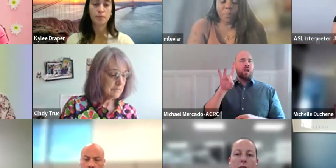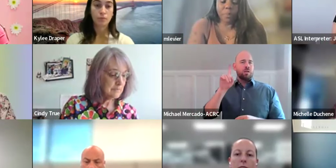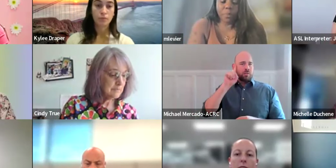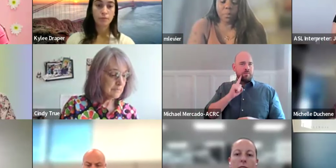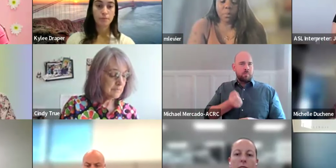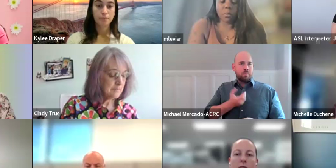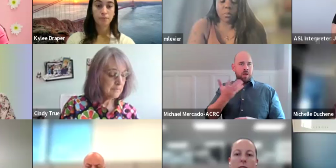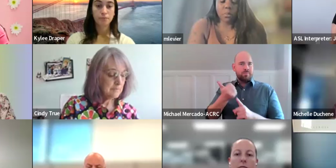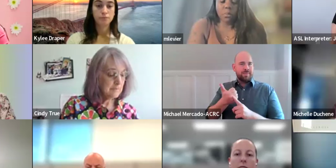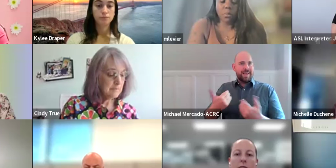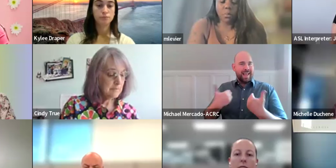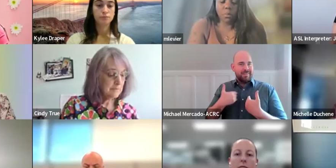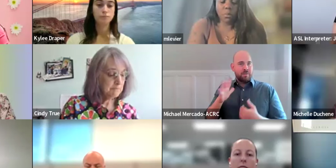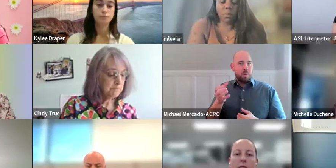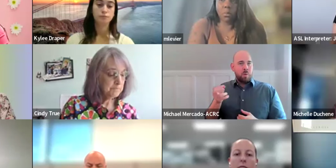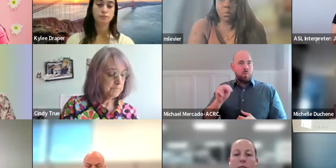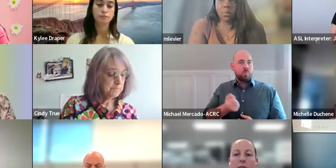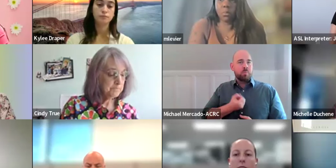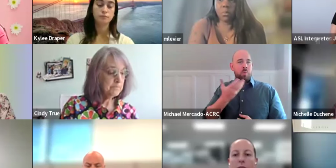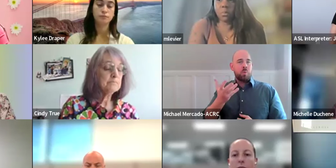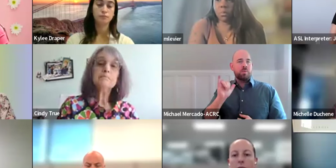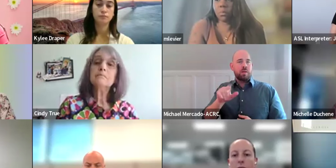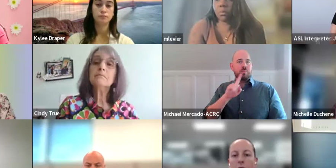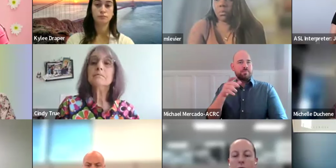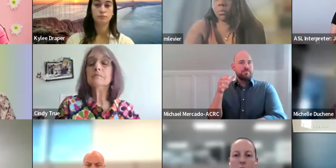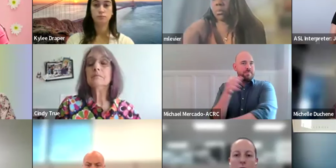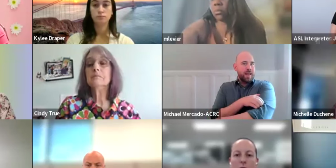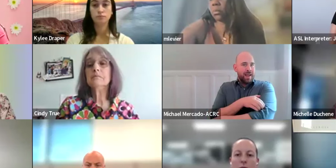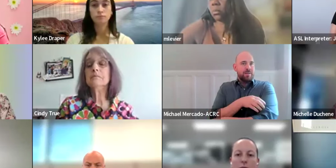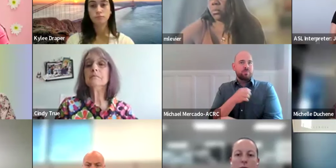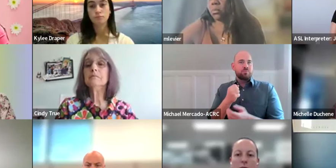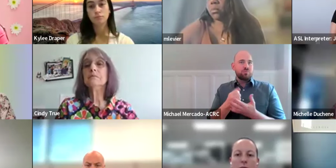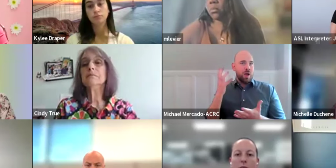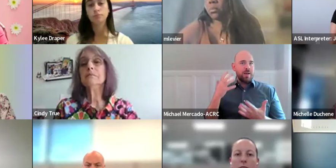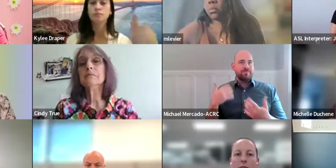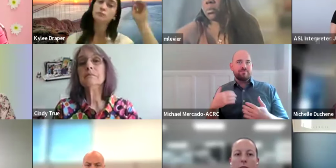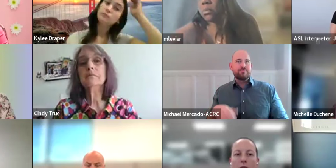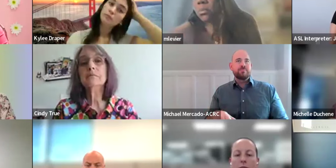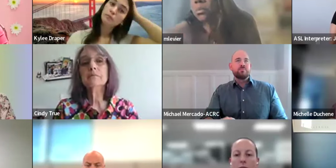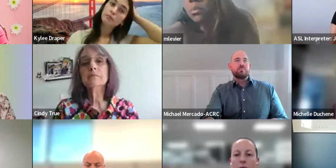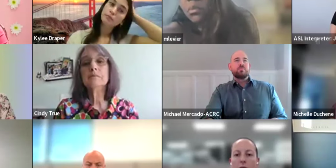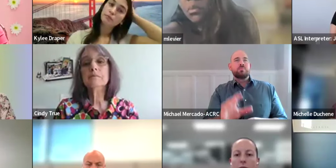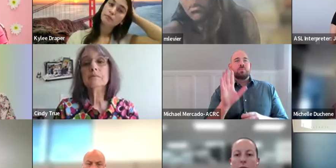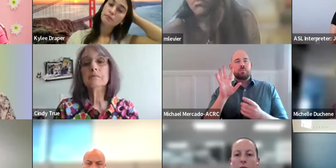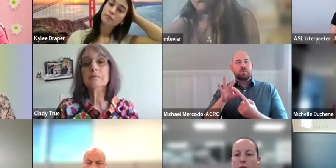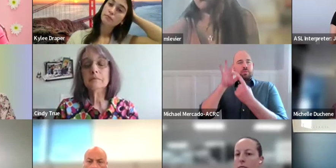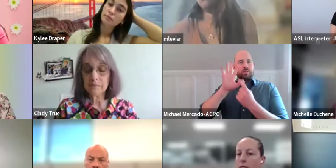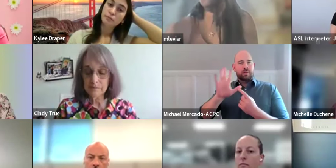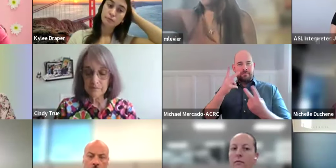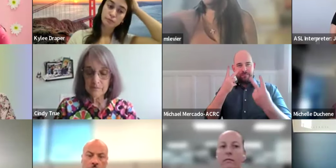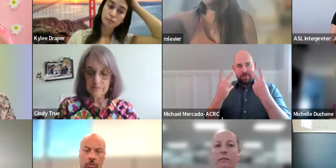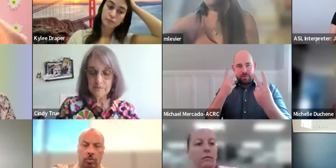missing out? What if you were to learn that deaf poetry is a thing and is just as rich